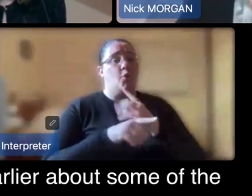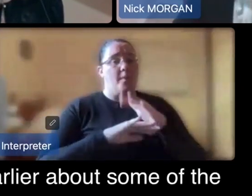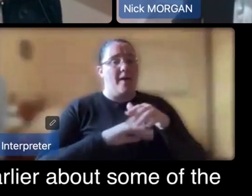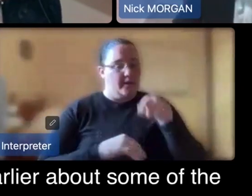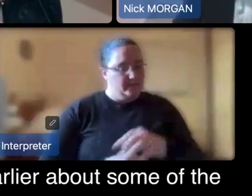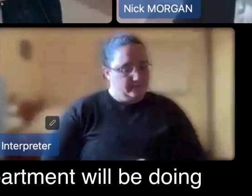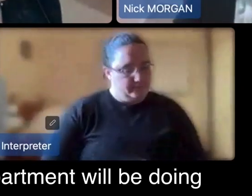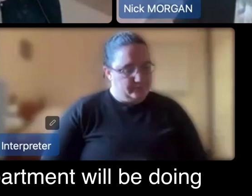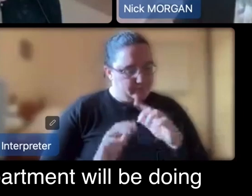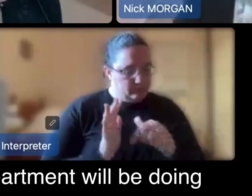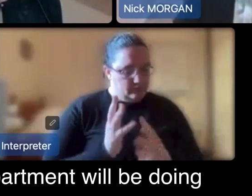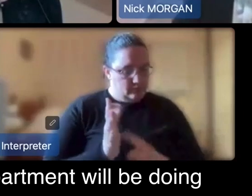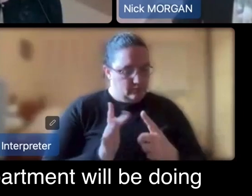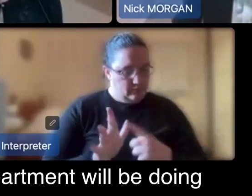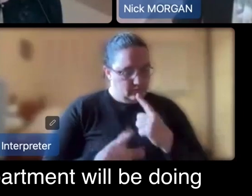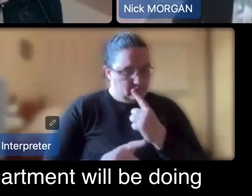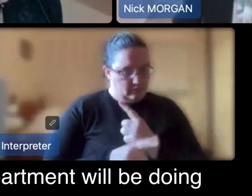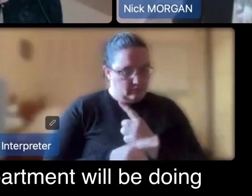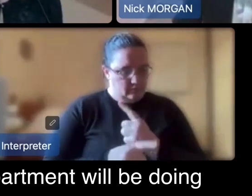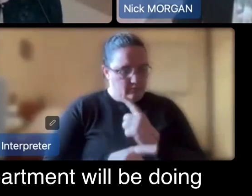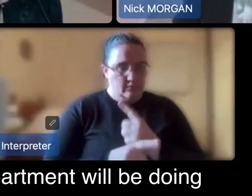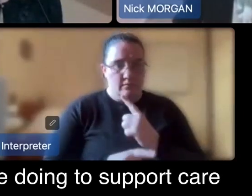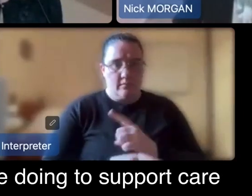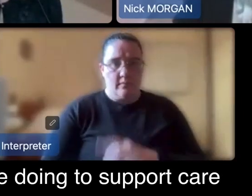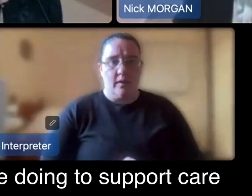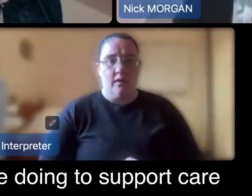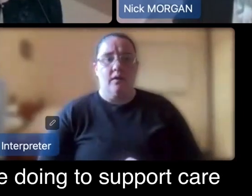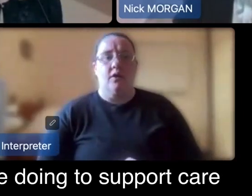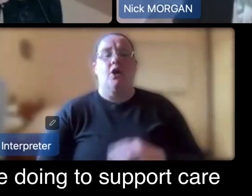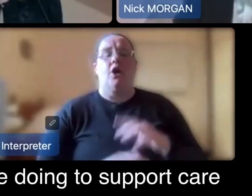earlier about some of the communications the department will be doing and the